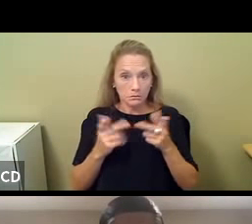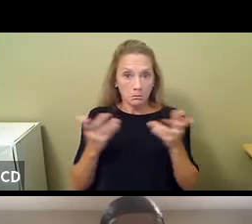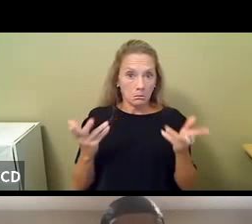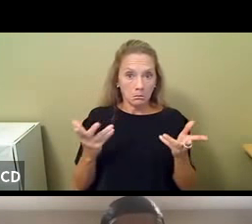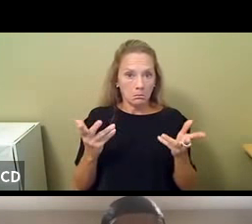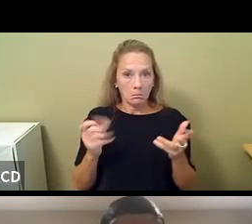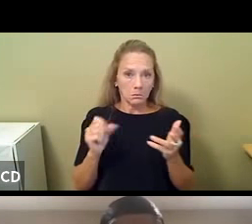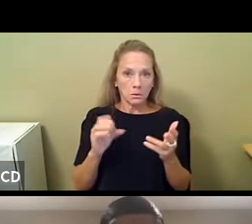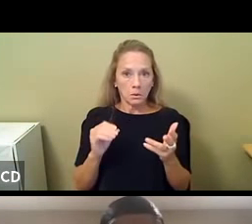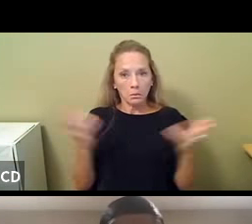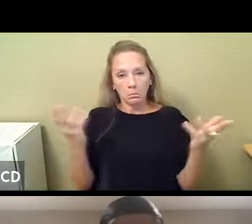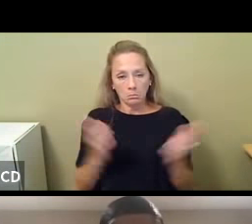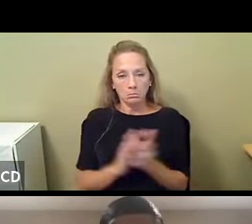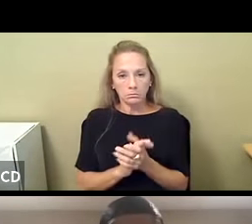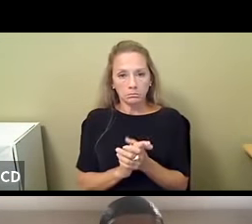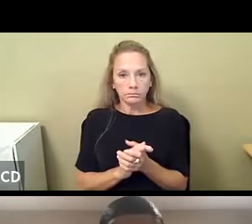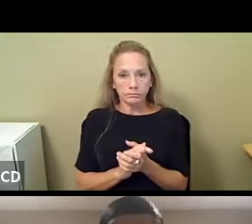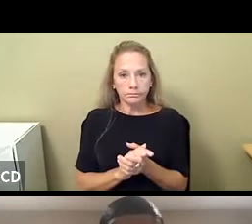So just.